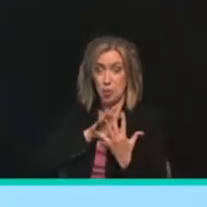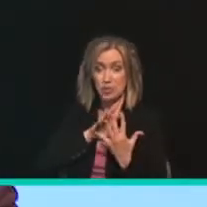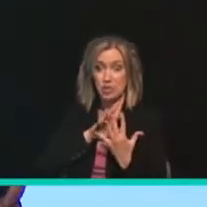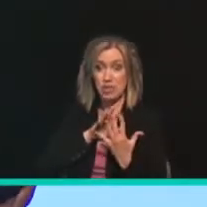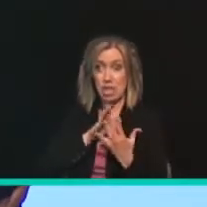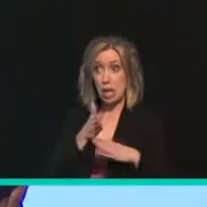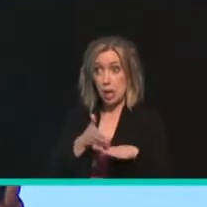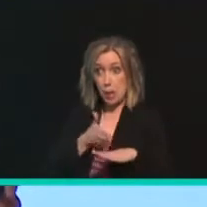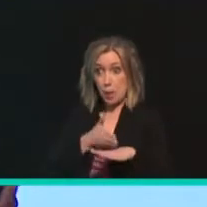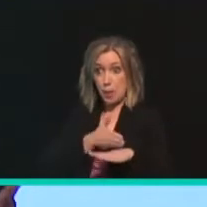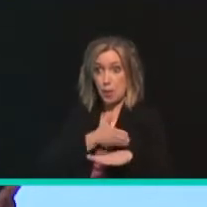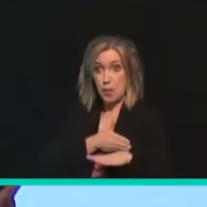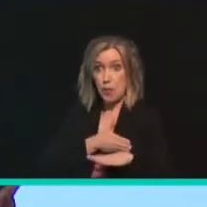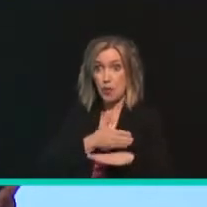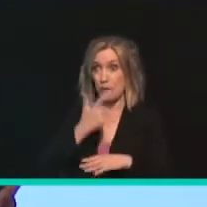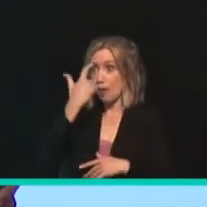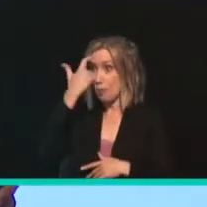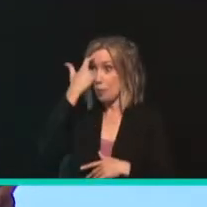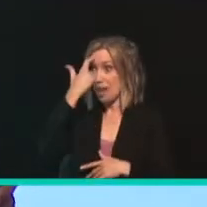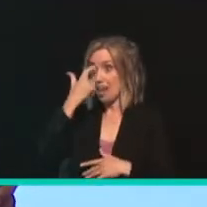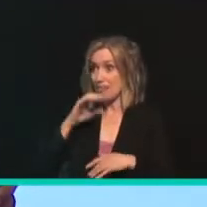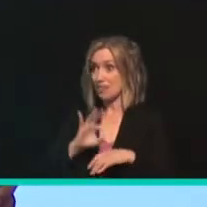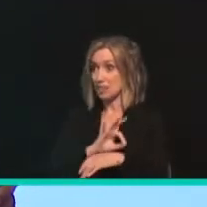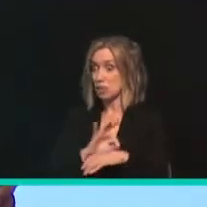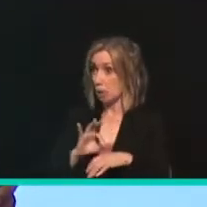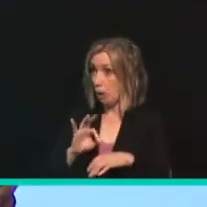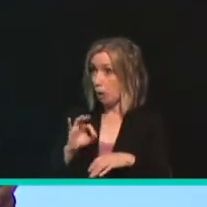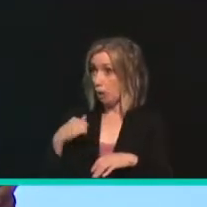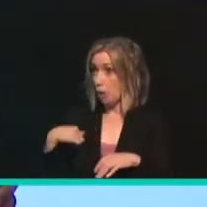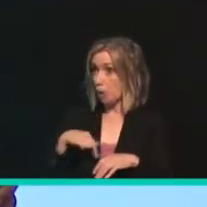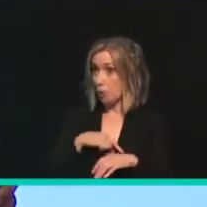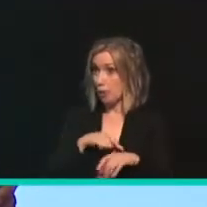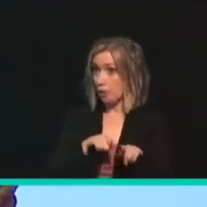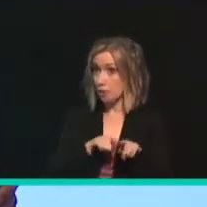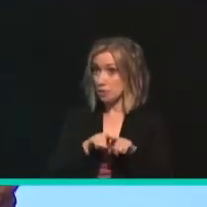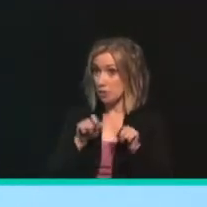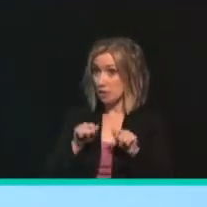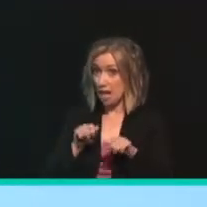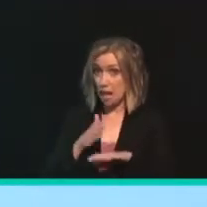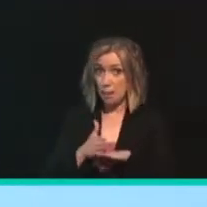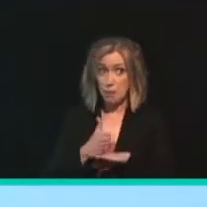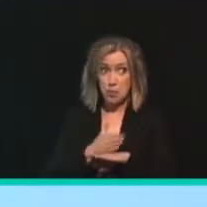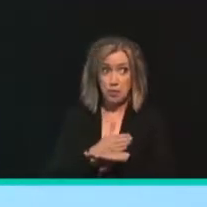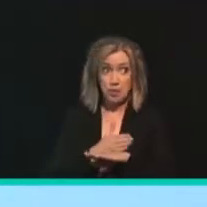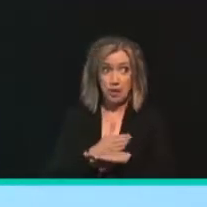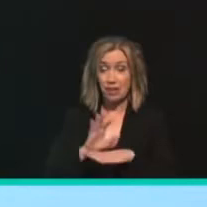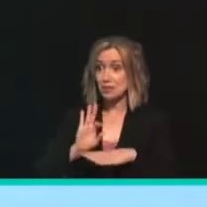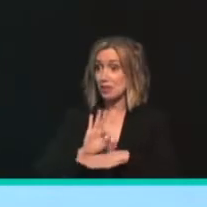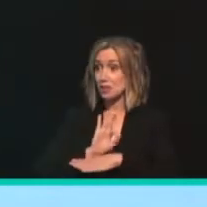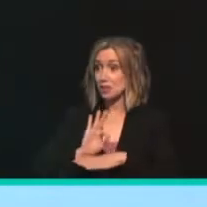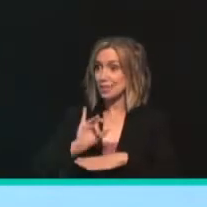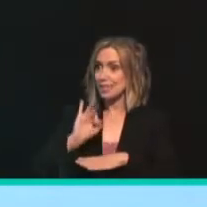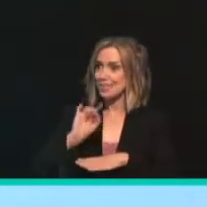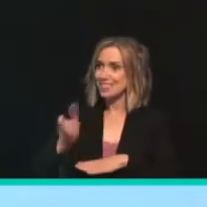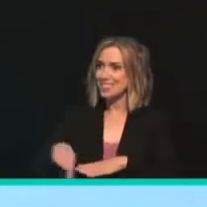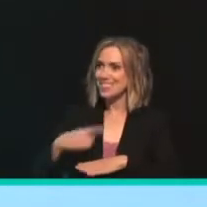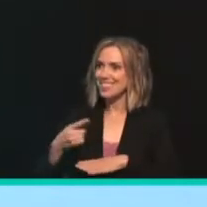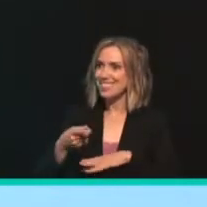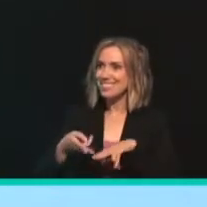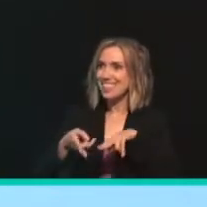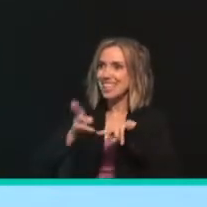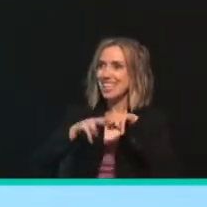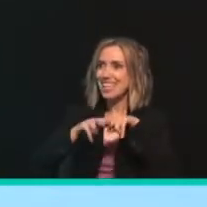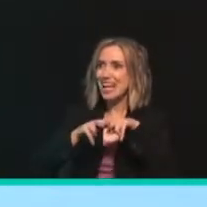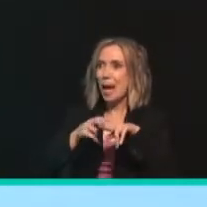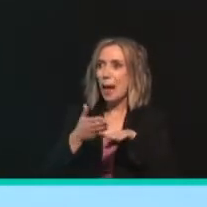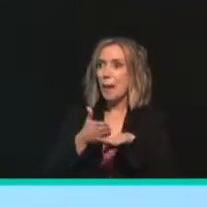function, do we get significant improvements in cognitive function if we simply improve nutrition